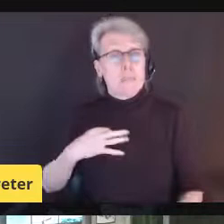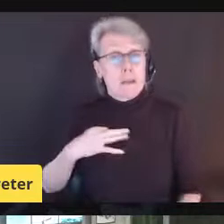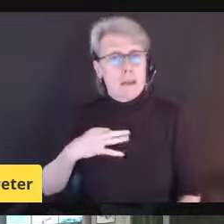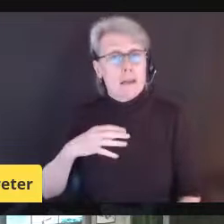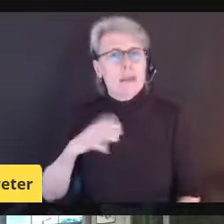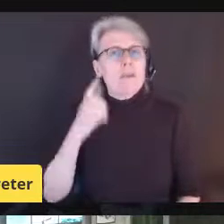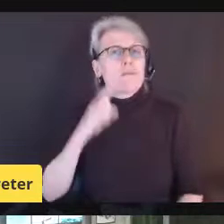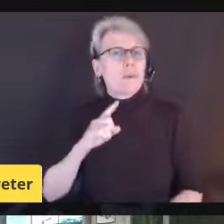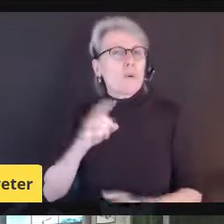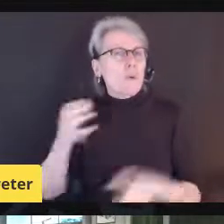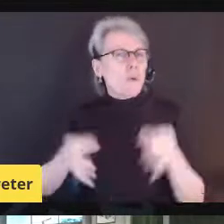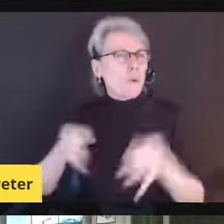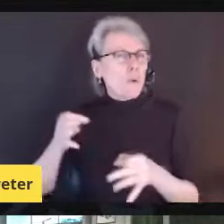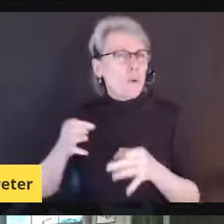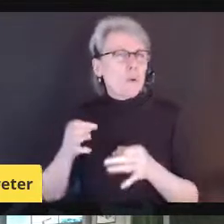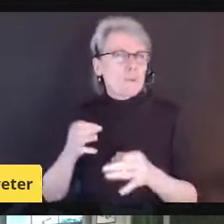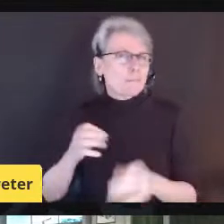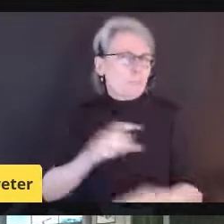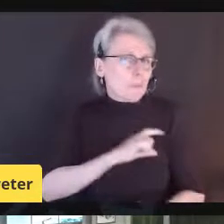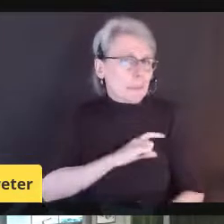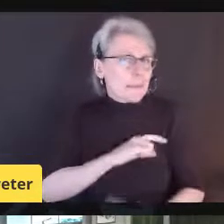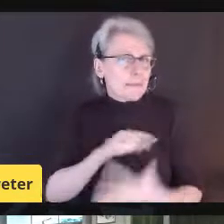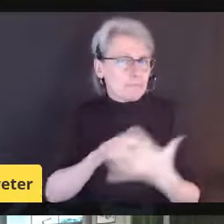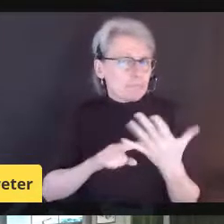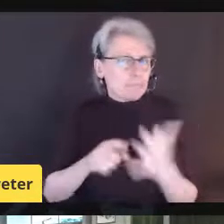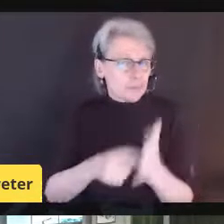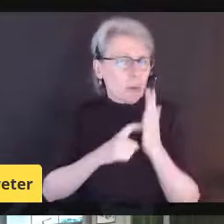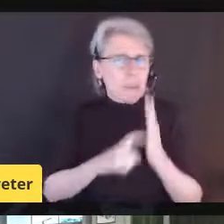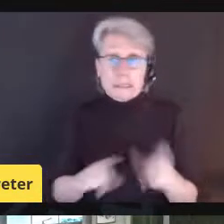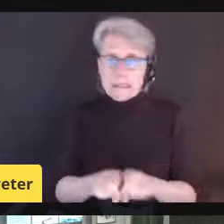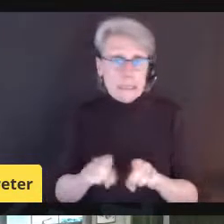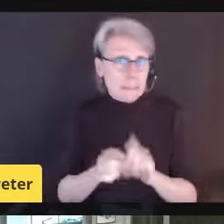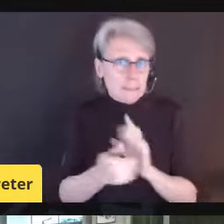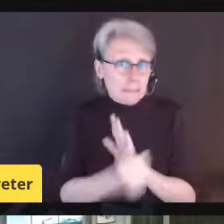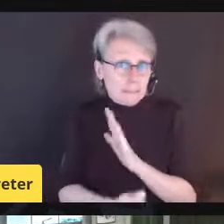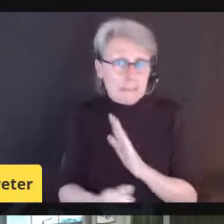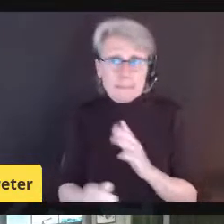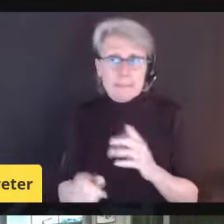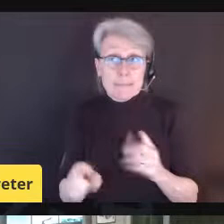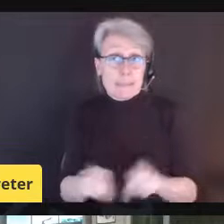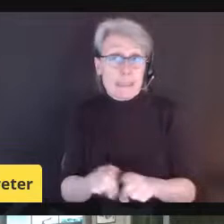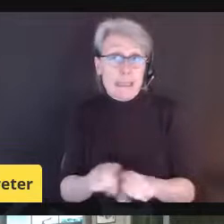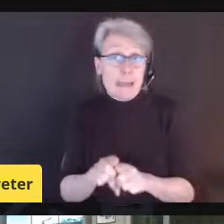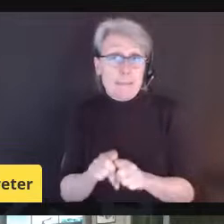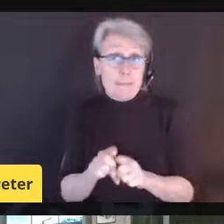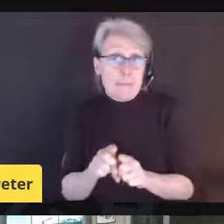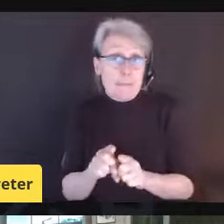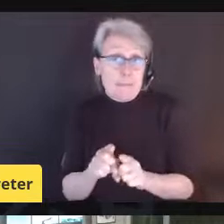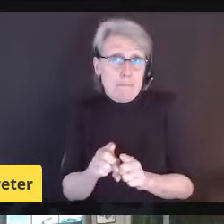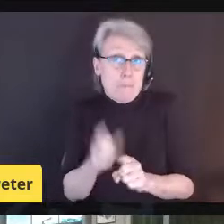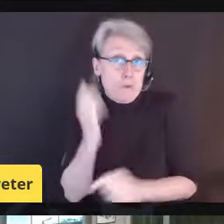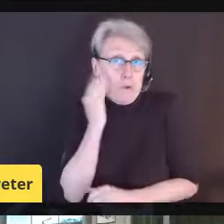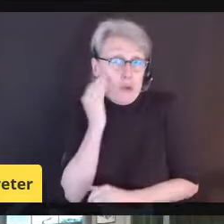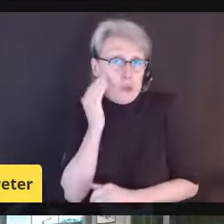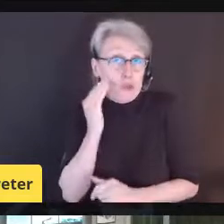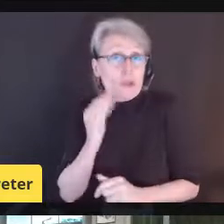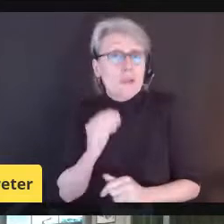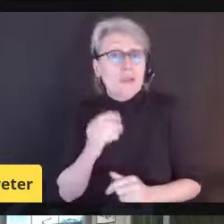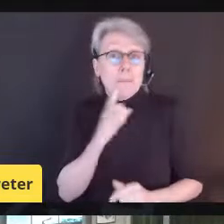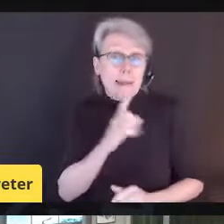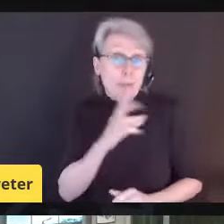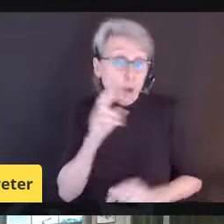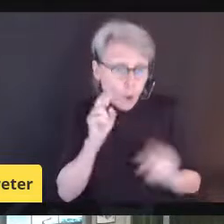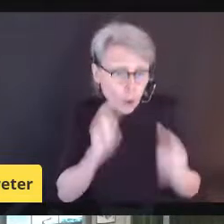forensically. So it's the exact same skill set, the, you know, same tools for the job. But instead of looking at 3,000-year-old